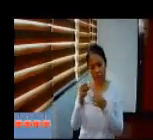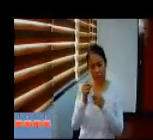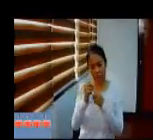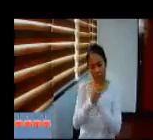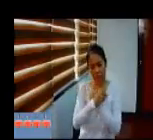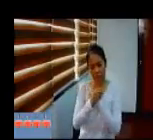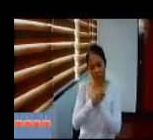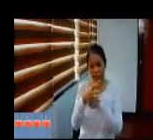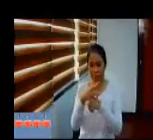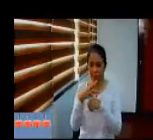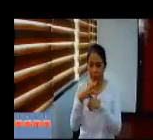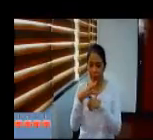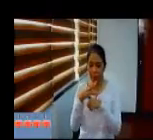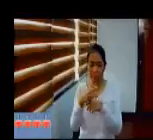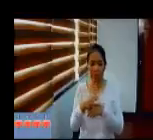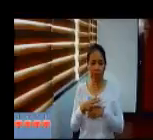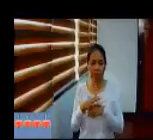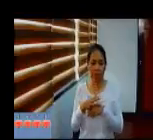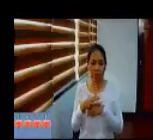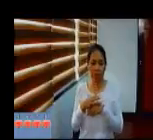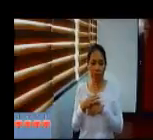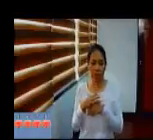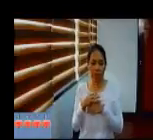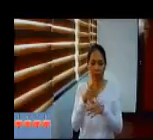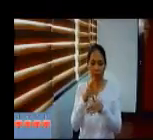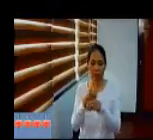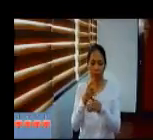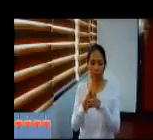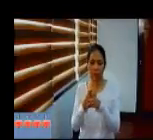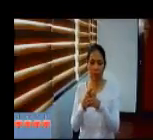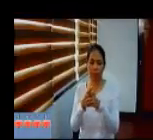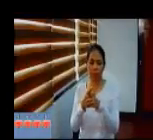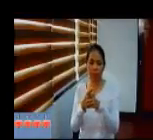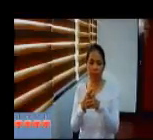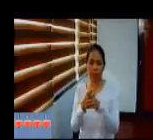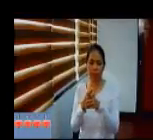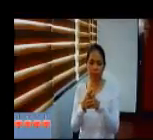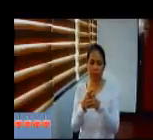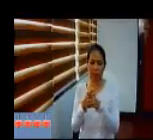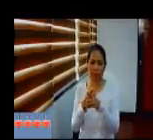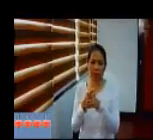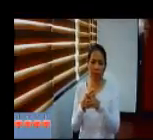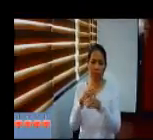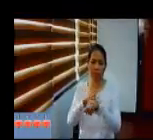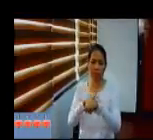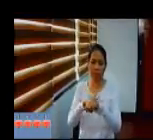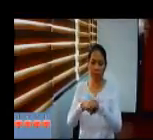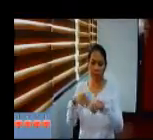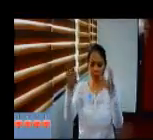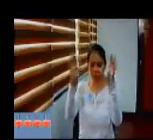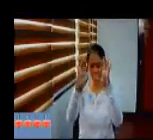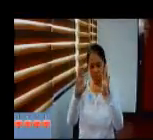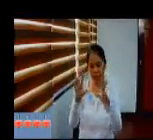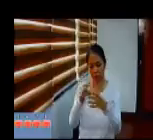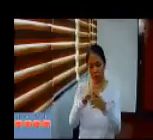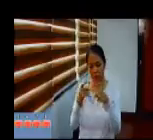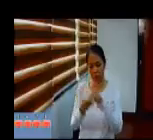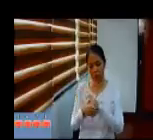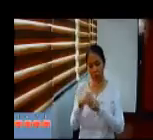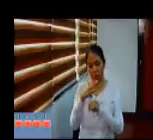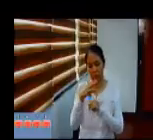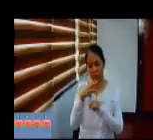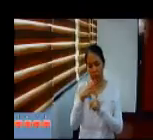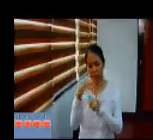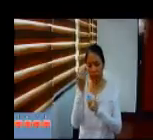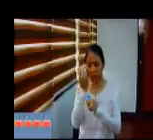in fact, Your Honors, you need, in an era of climate change and water scarcity, irrigated